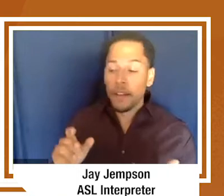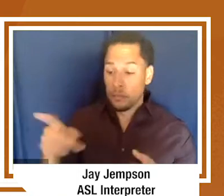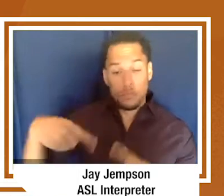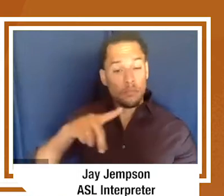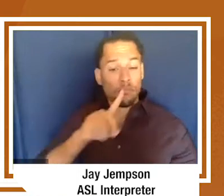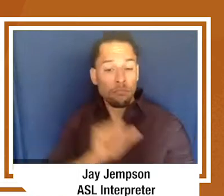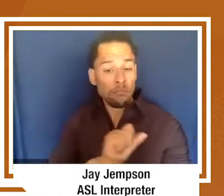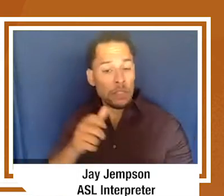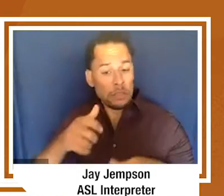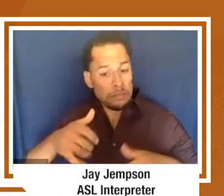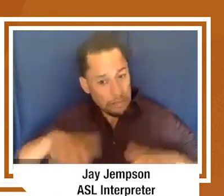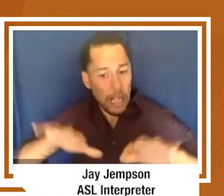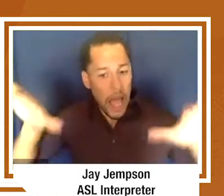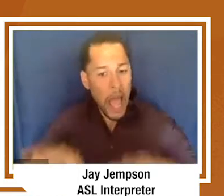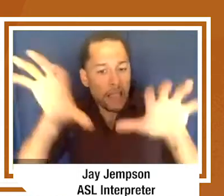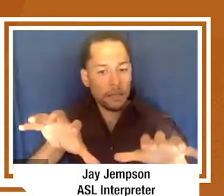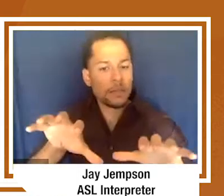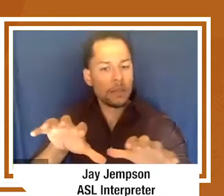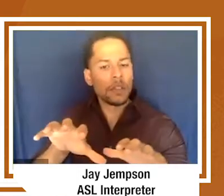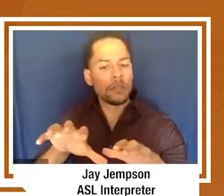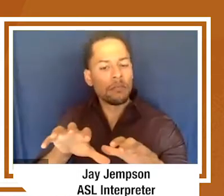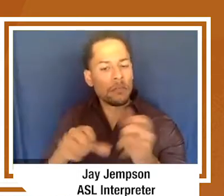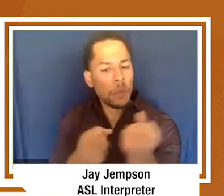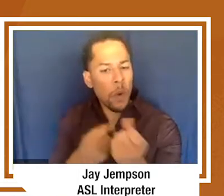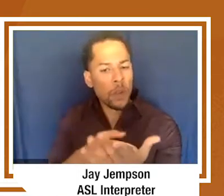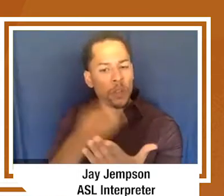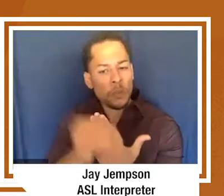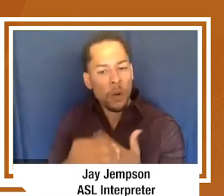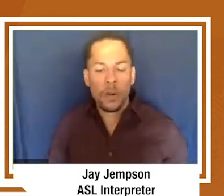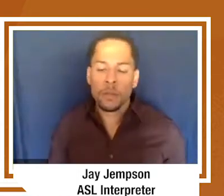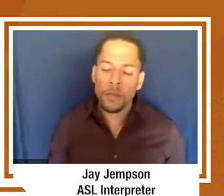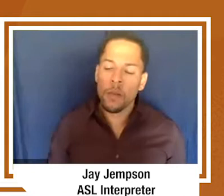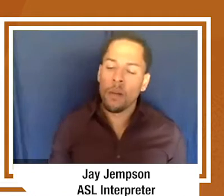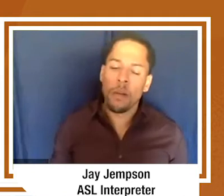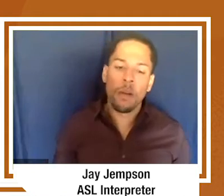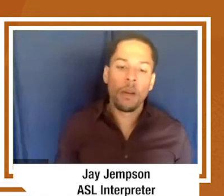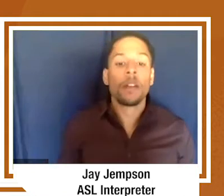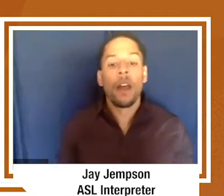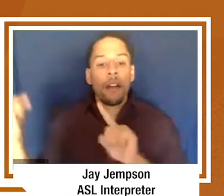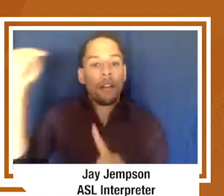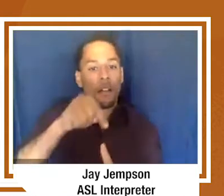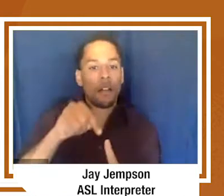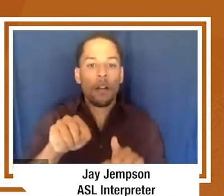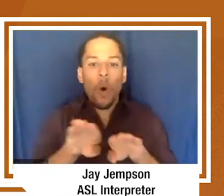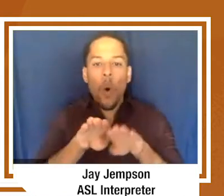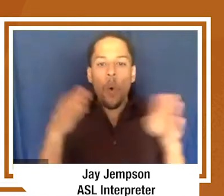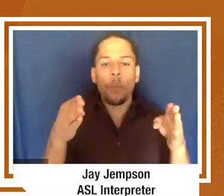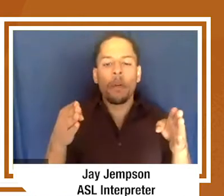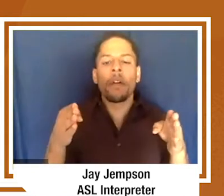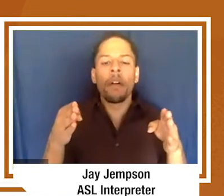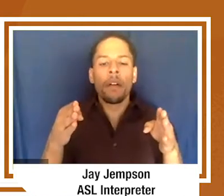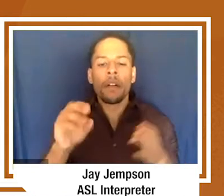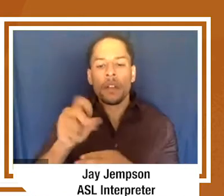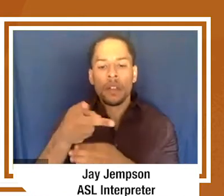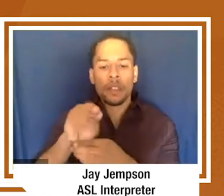Some of them are even actively supporting the program today. So I just want to give that little bit of flowers to you all in advance. With open